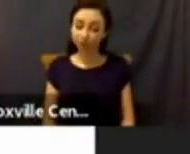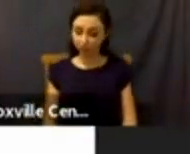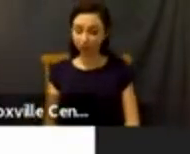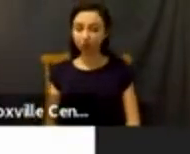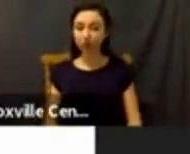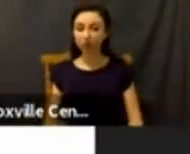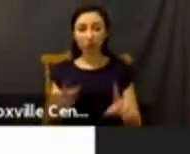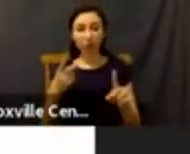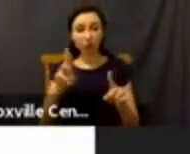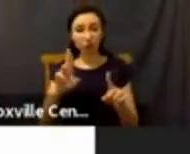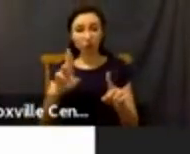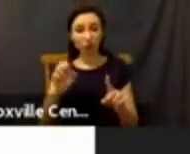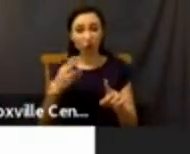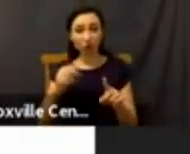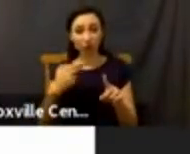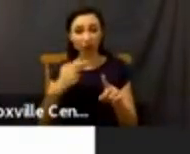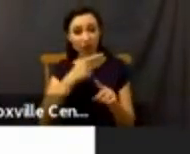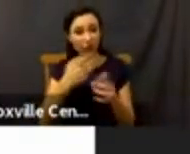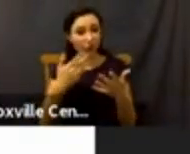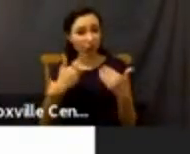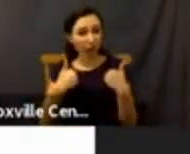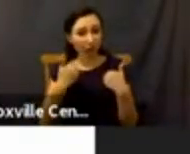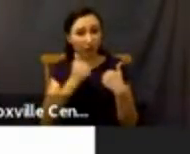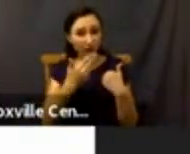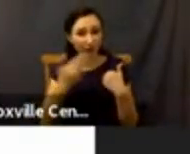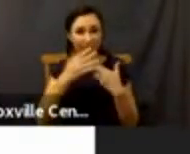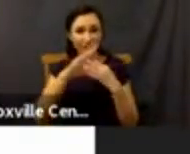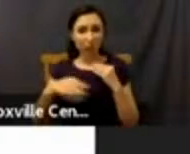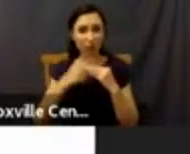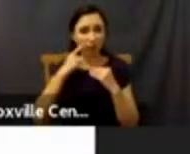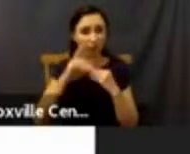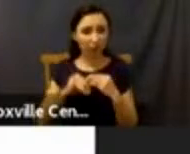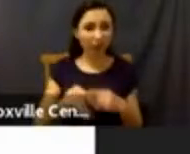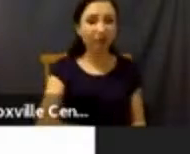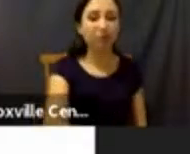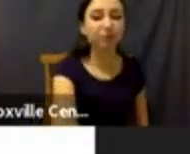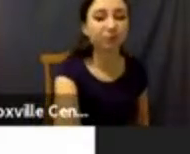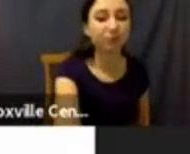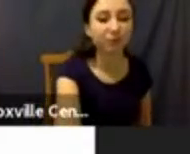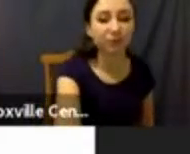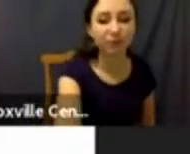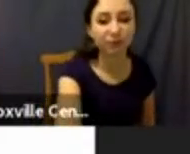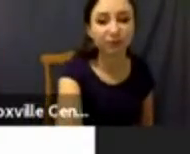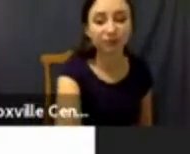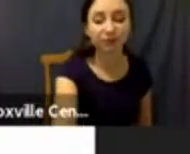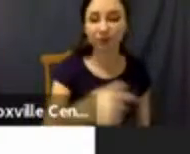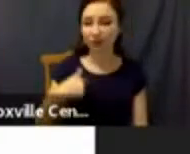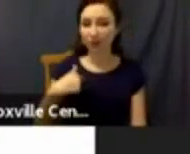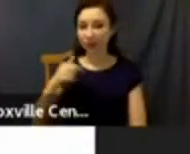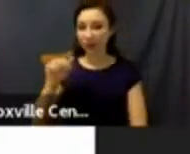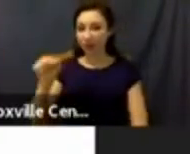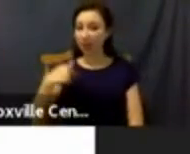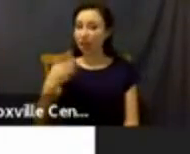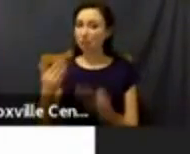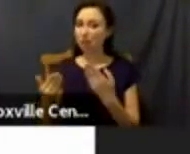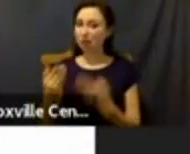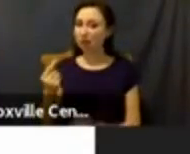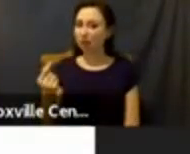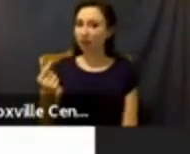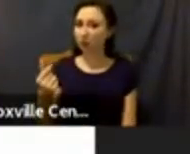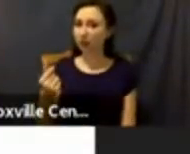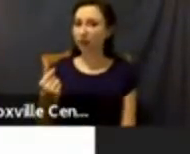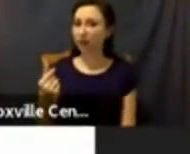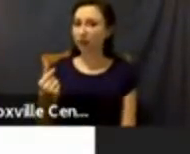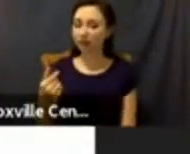you have anything to add on that one? Because there was a lot of discussion back and forth there. Yeah, and I may be a little bit. I gotta bring up my notes too. This